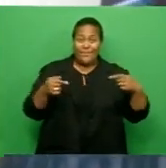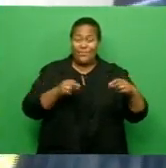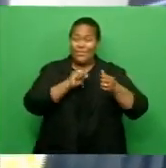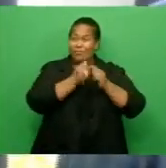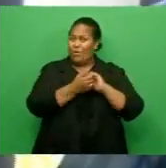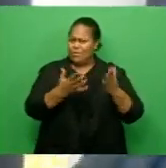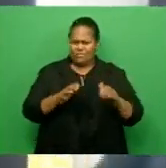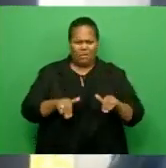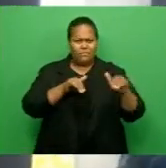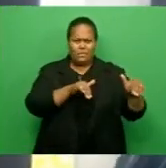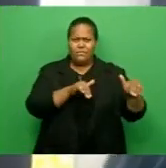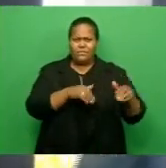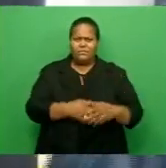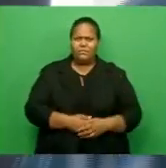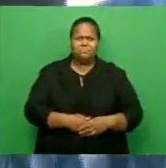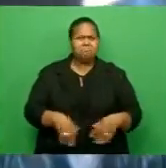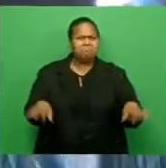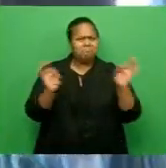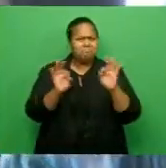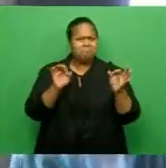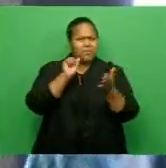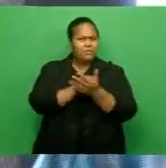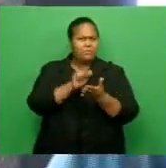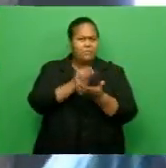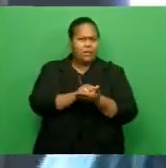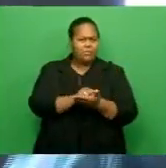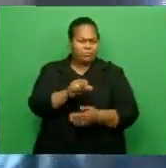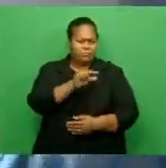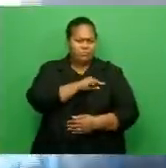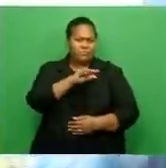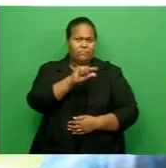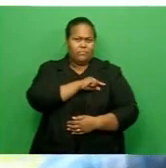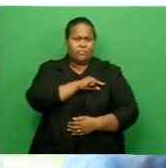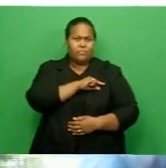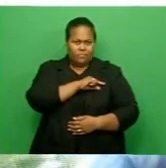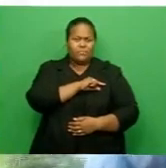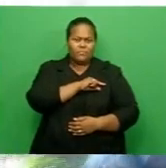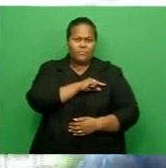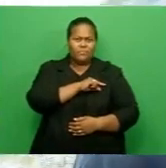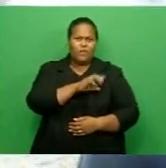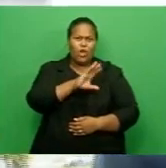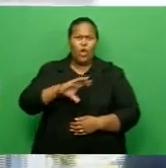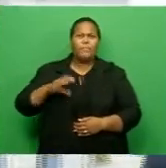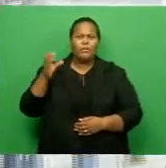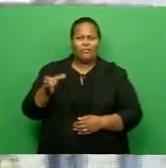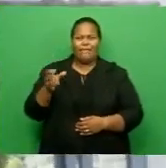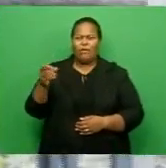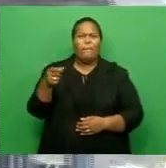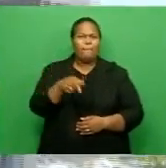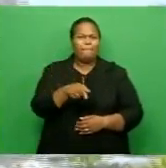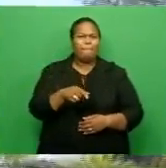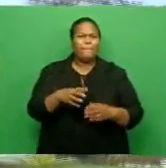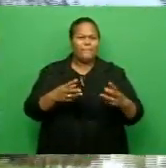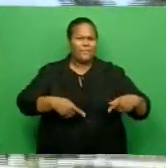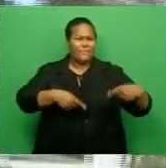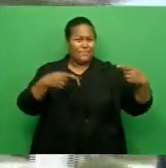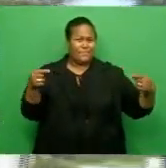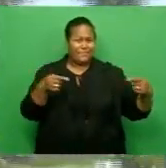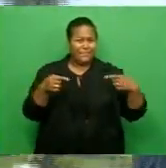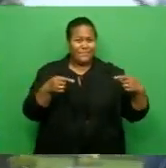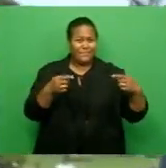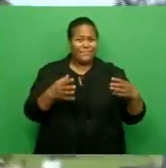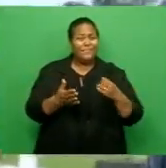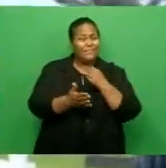He claims there was no properly accredited or qualified citing commissioner for the match. Maya, in his originating